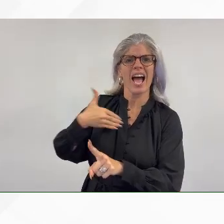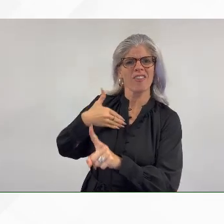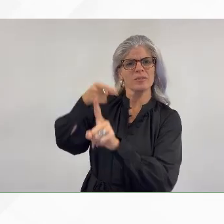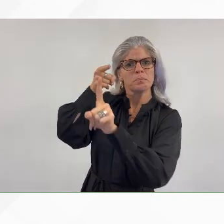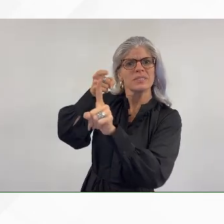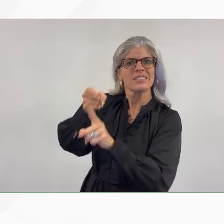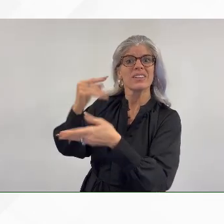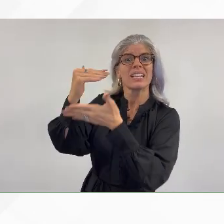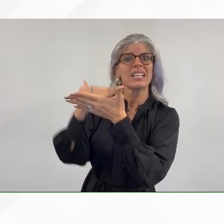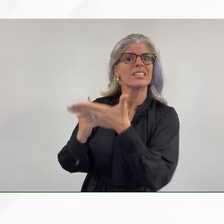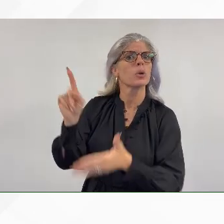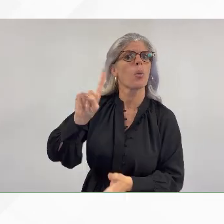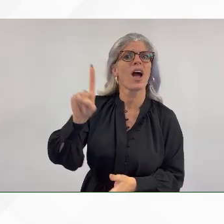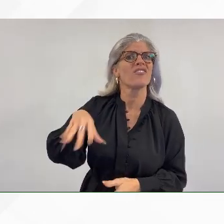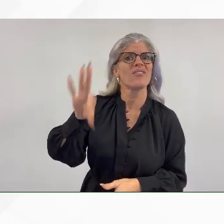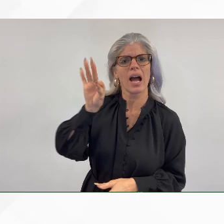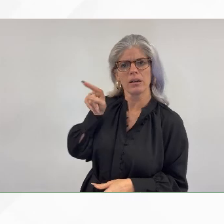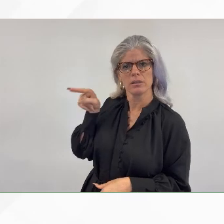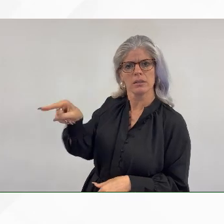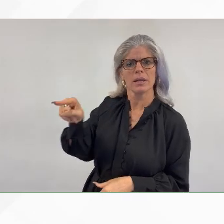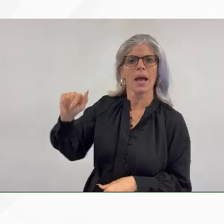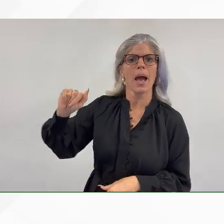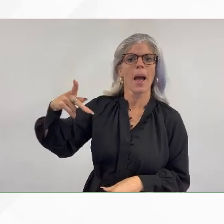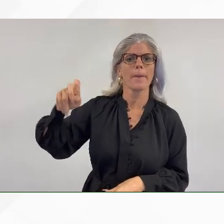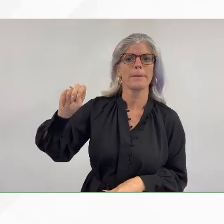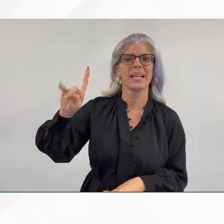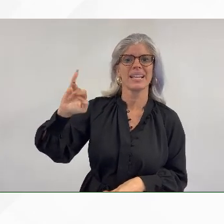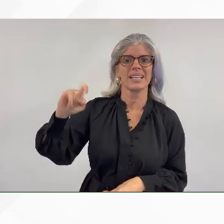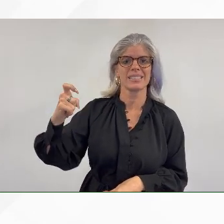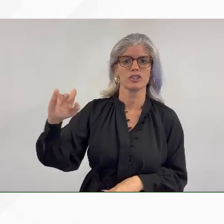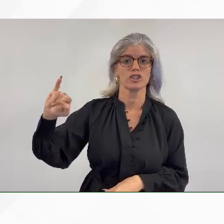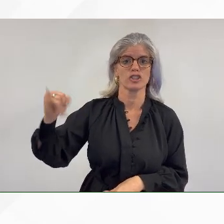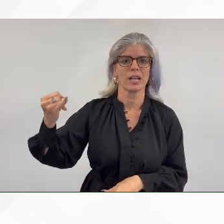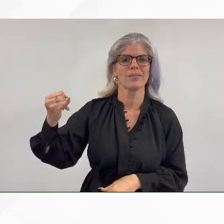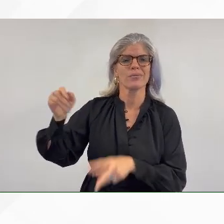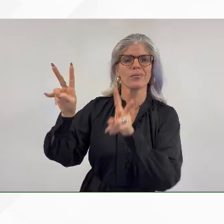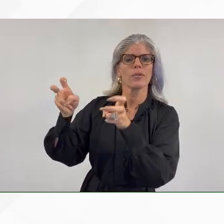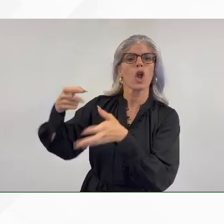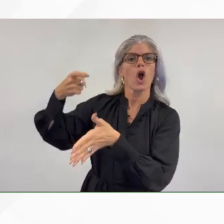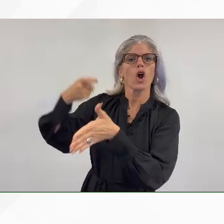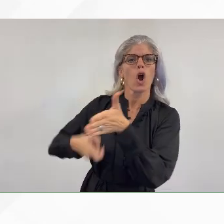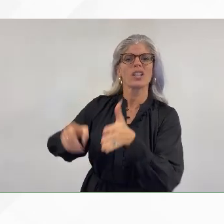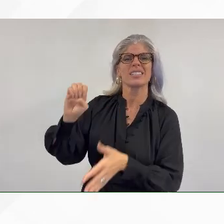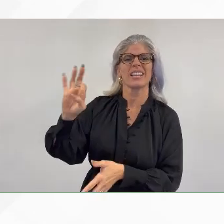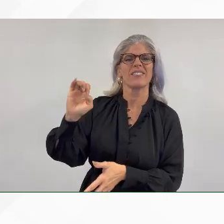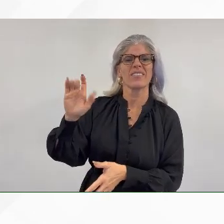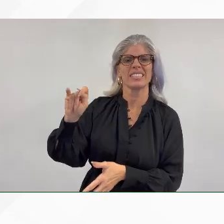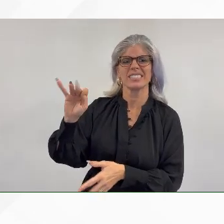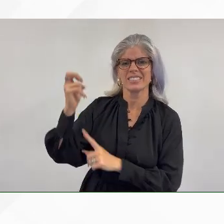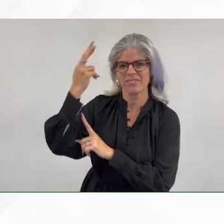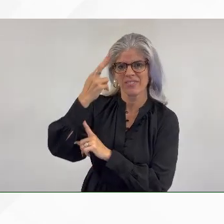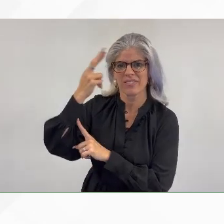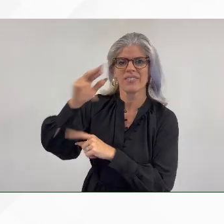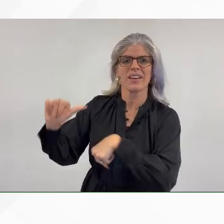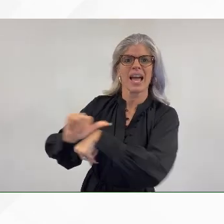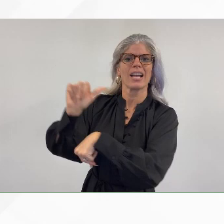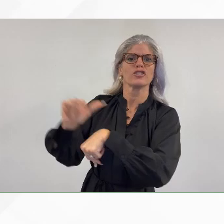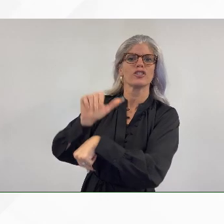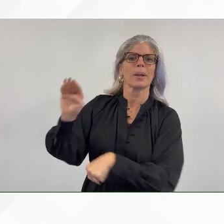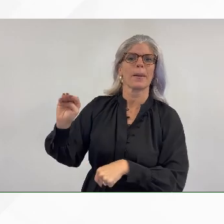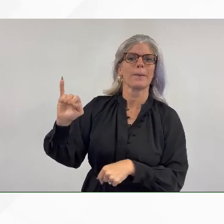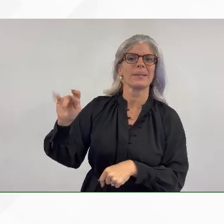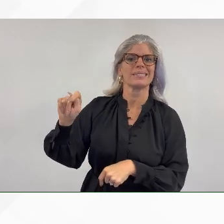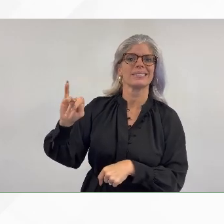mitigation measures that do not meet the first two criteria mentioned previously prove to be cost effective based on a BCA. If that is the case,